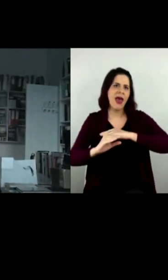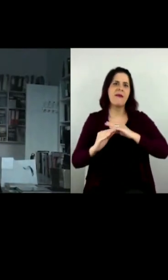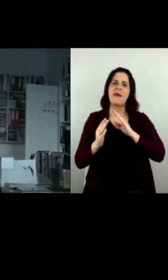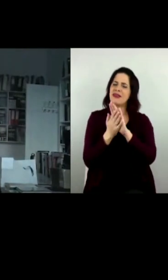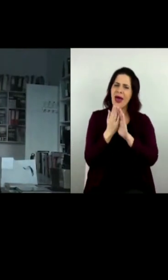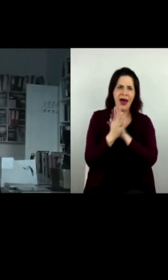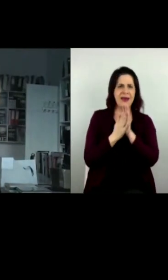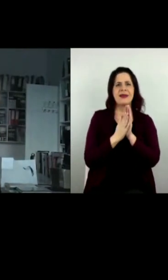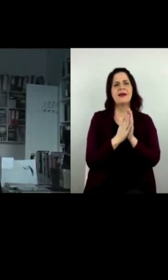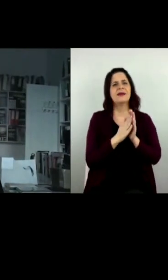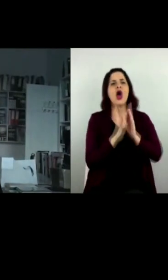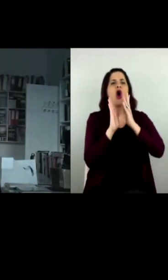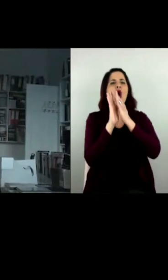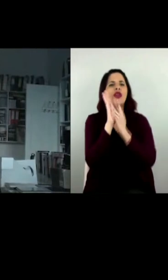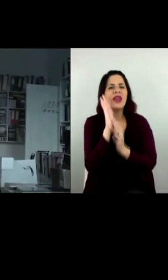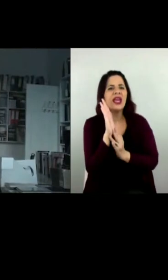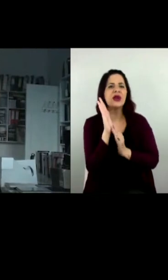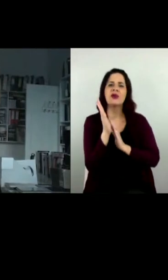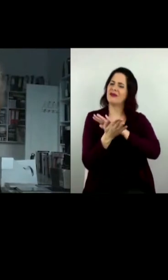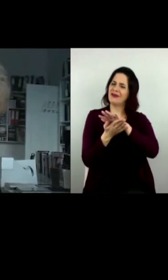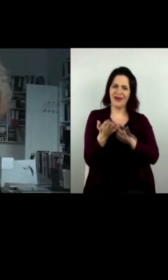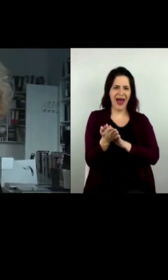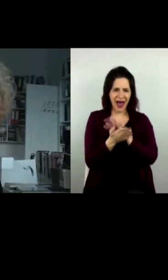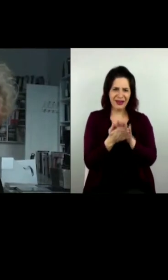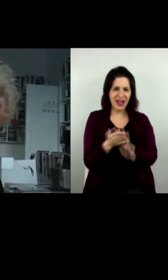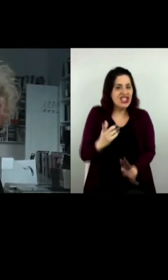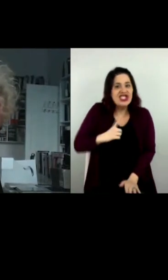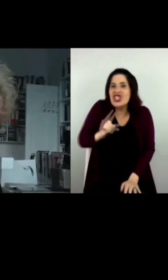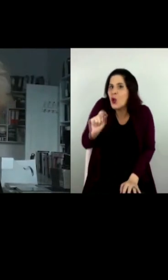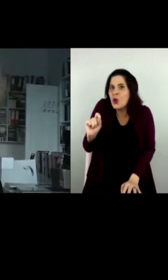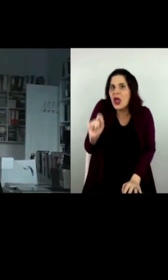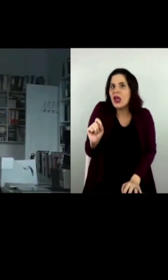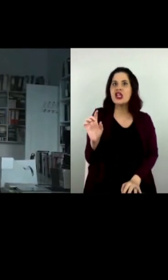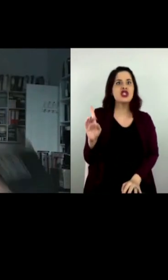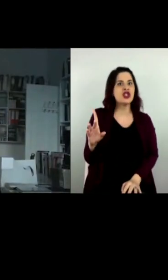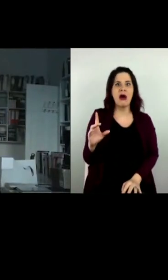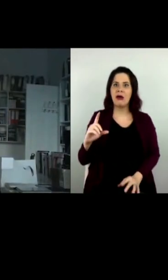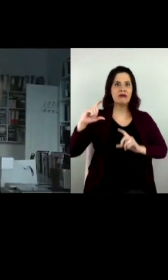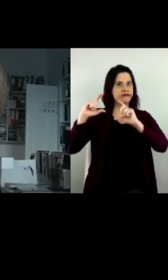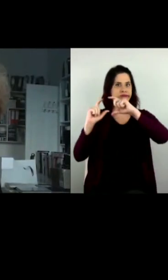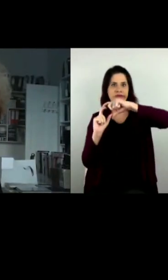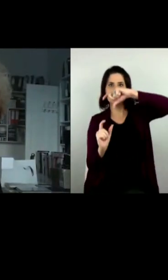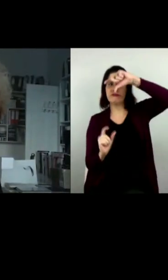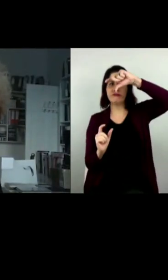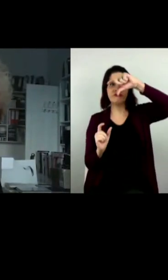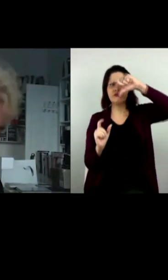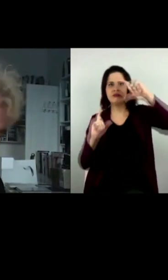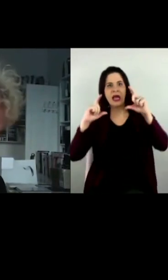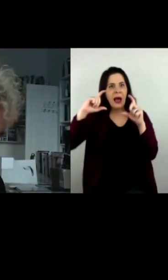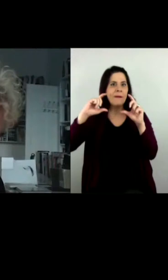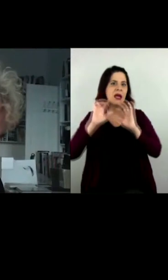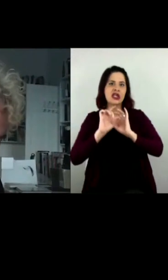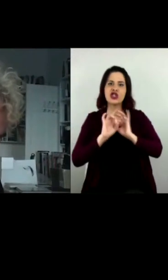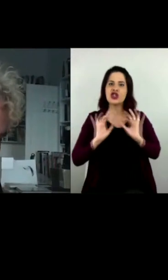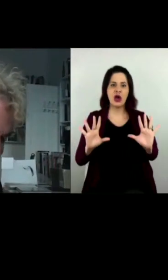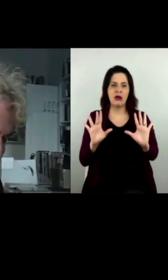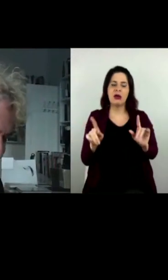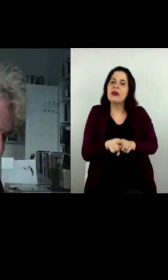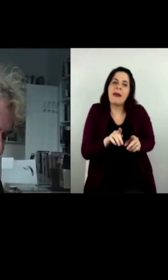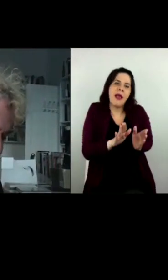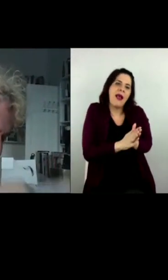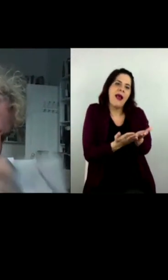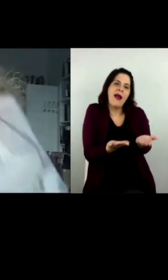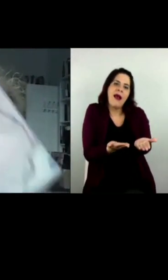nothing. But what I had was that camera and this notebook,